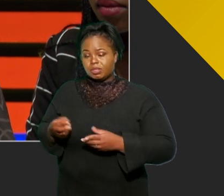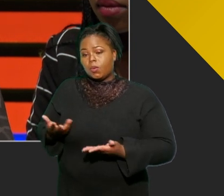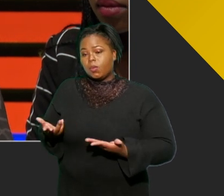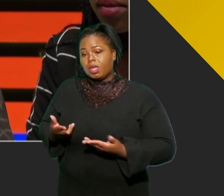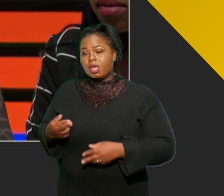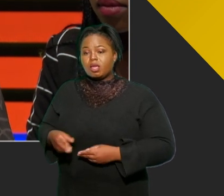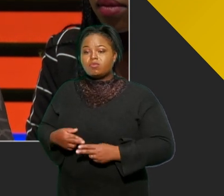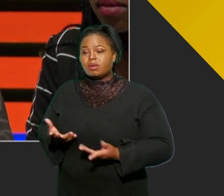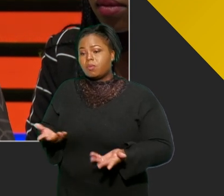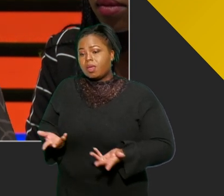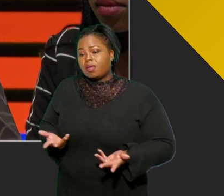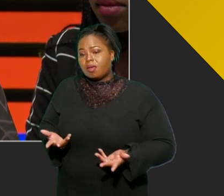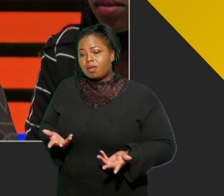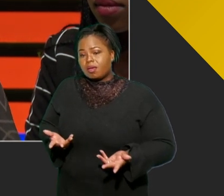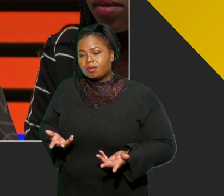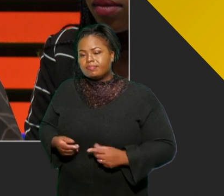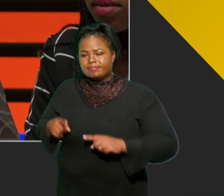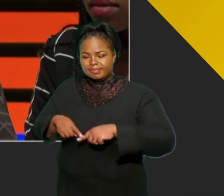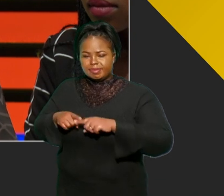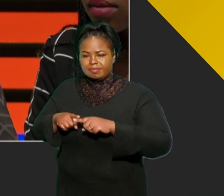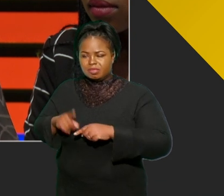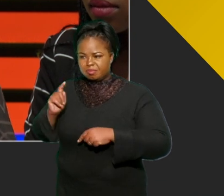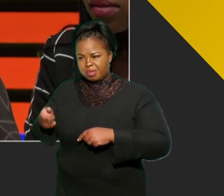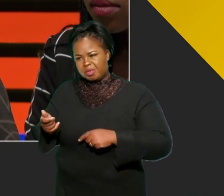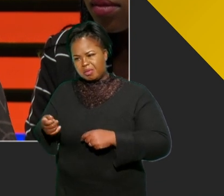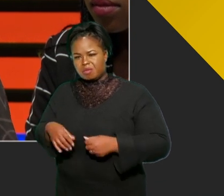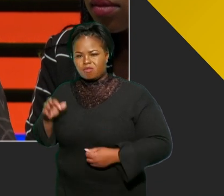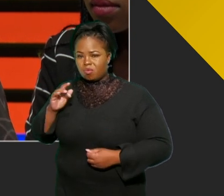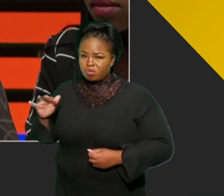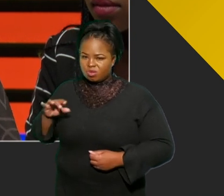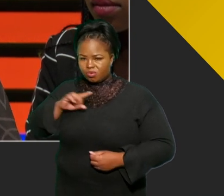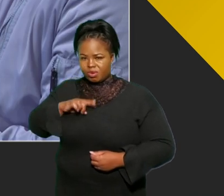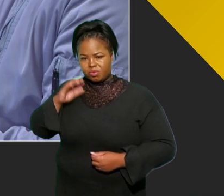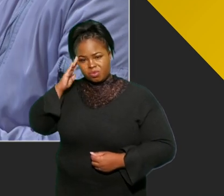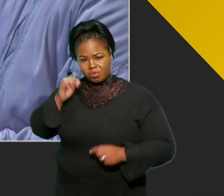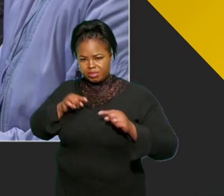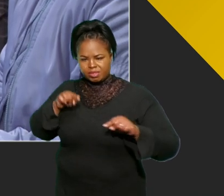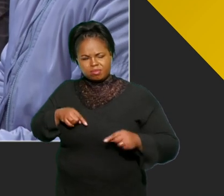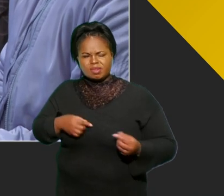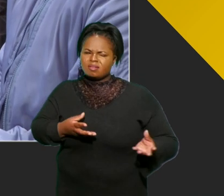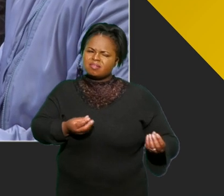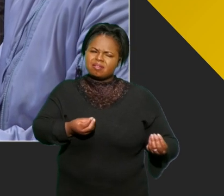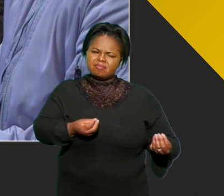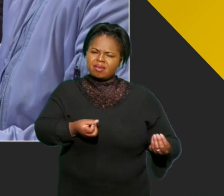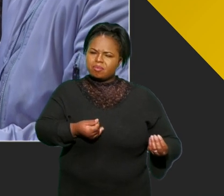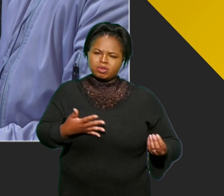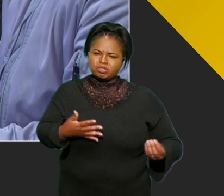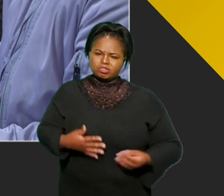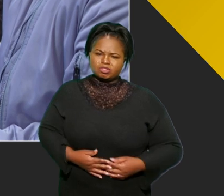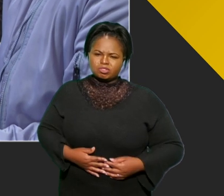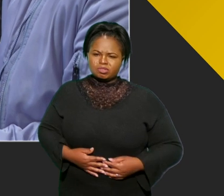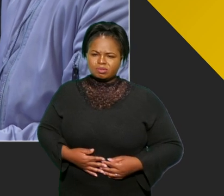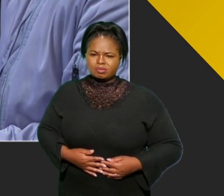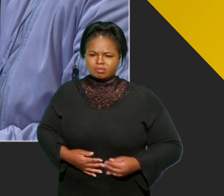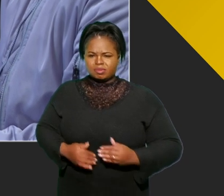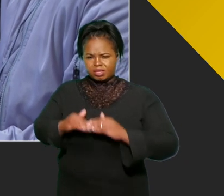so kuzo depend ukuthi ubhadara ini amanzi, angithi uyazi ukuthi indawo zokuba. Mara nginike number, just a rough number. It should